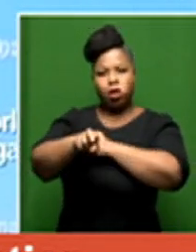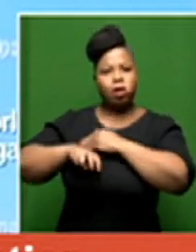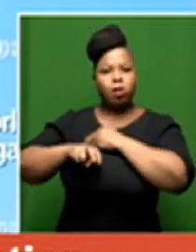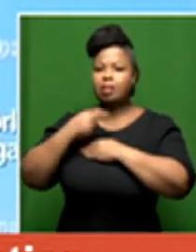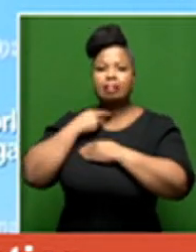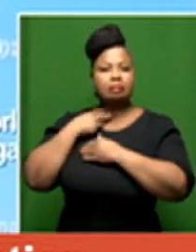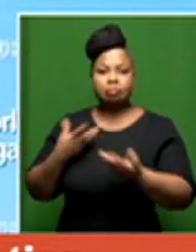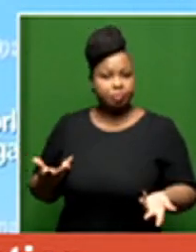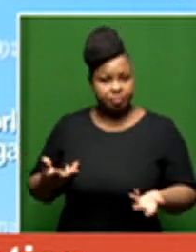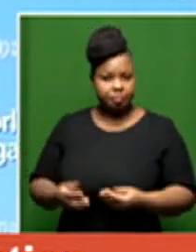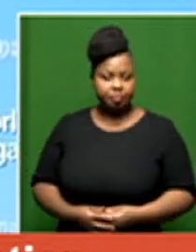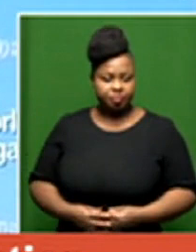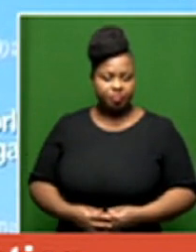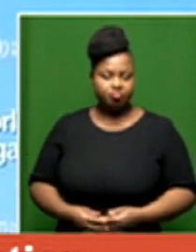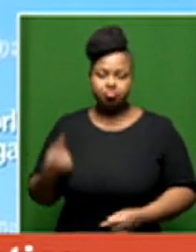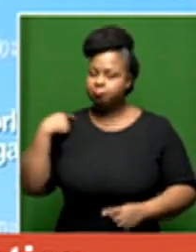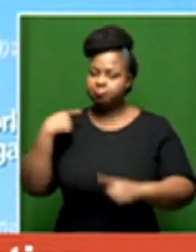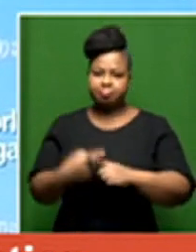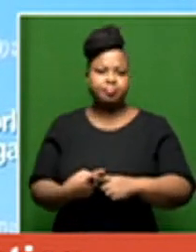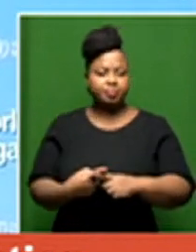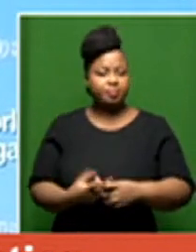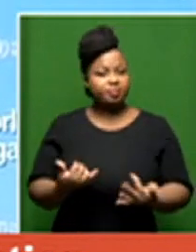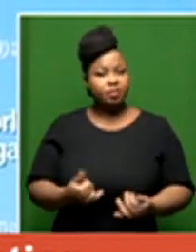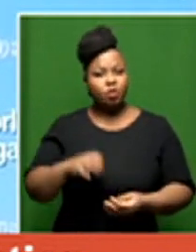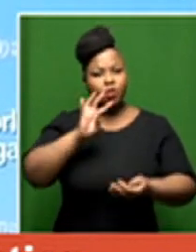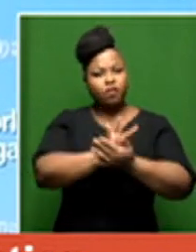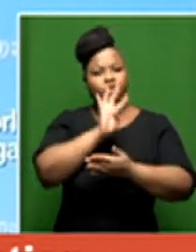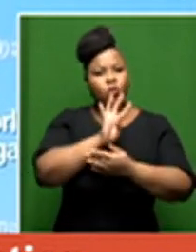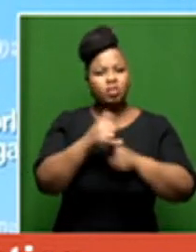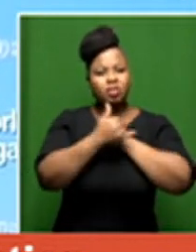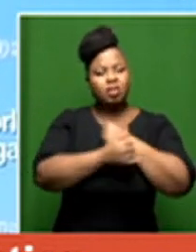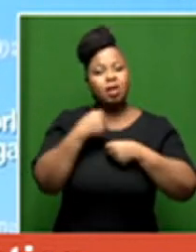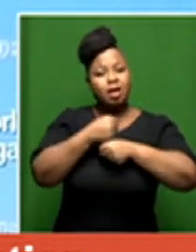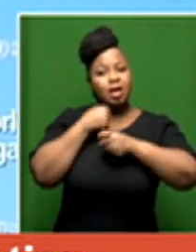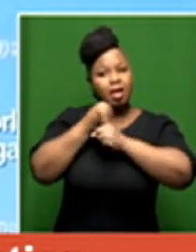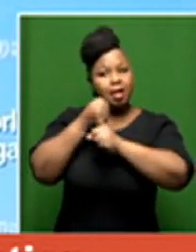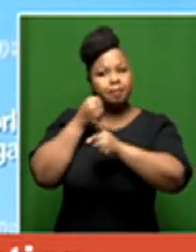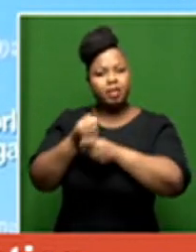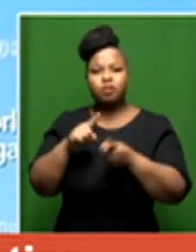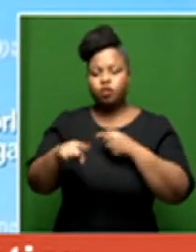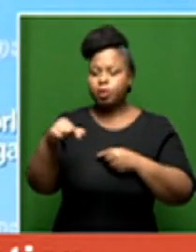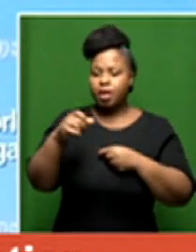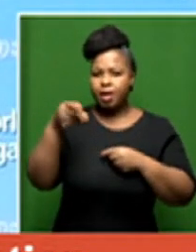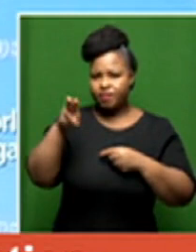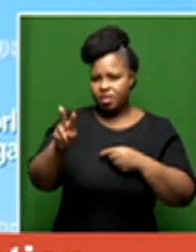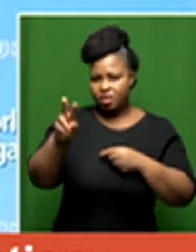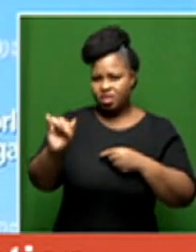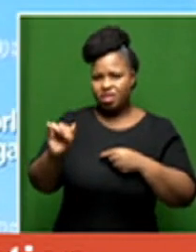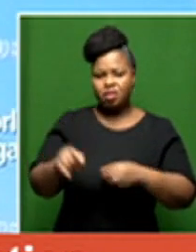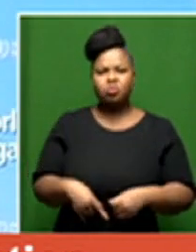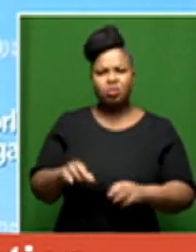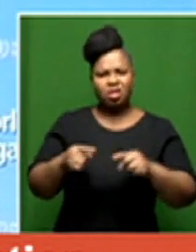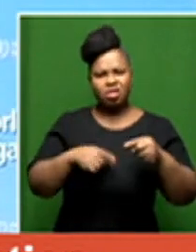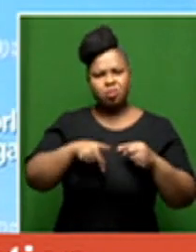to travel. So far, 14 vaccination campaigns supported by the Gavi